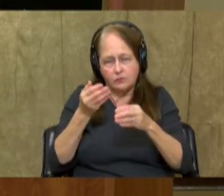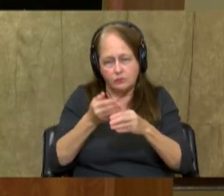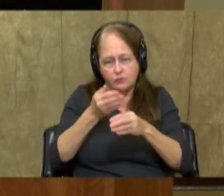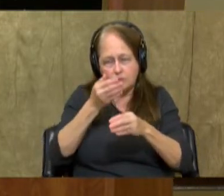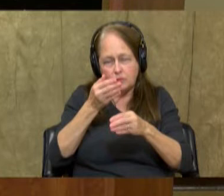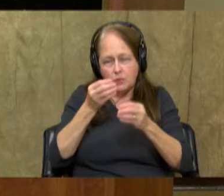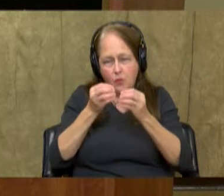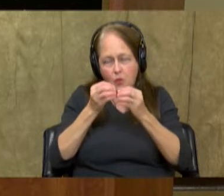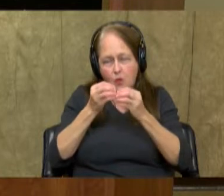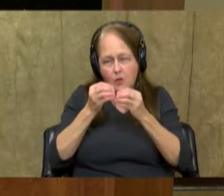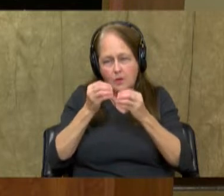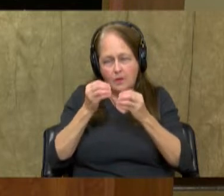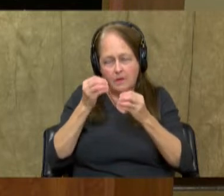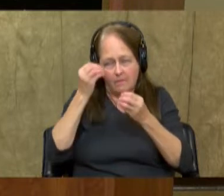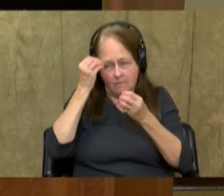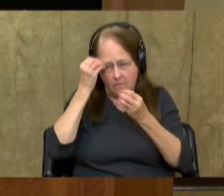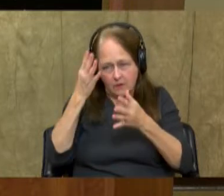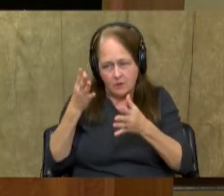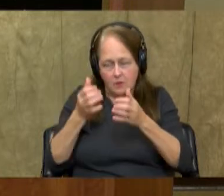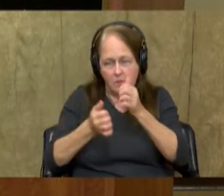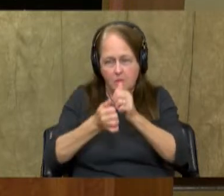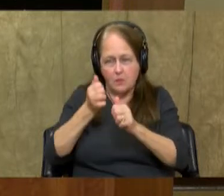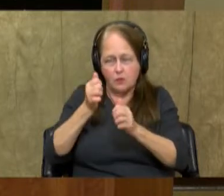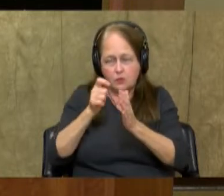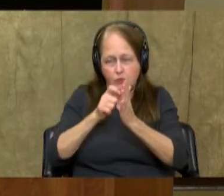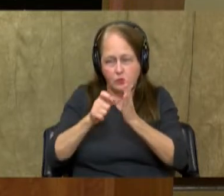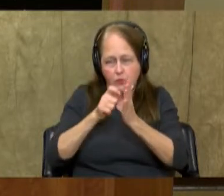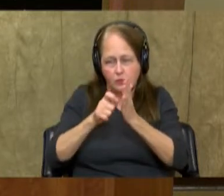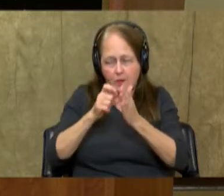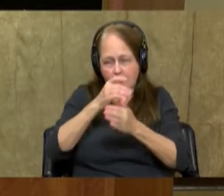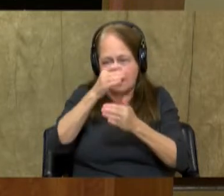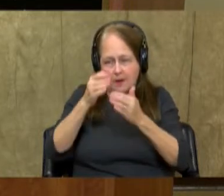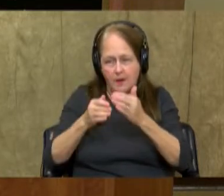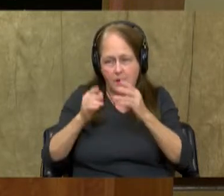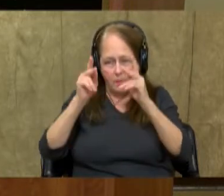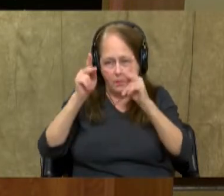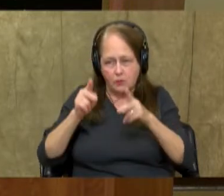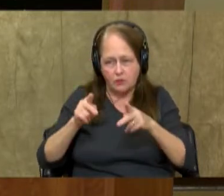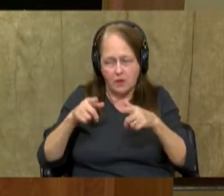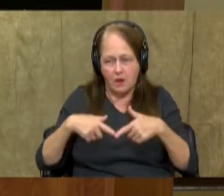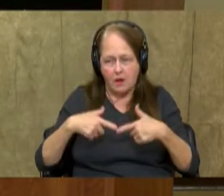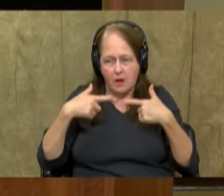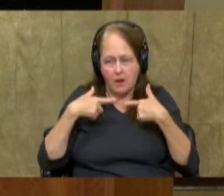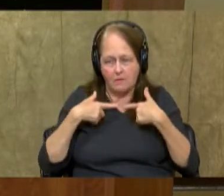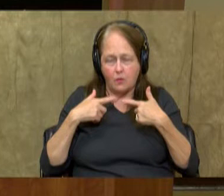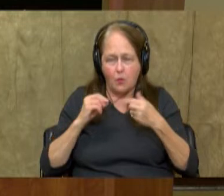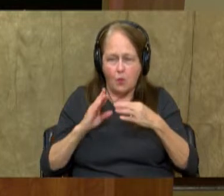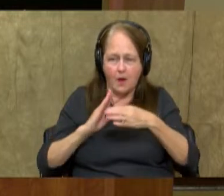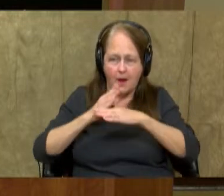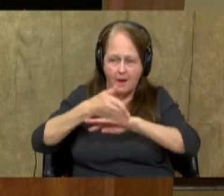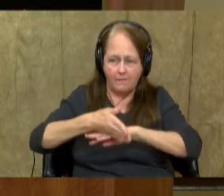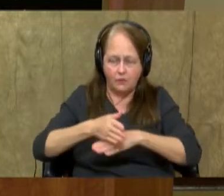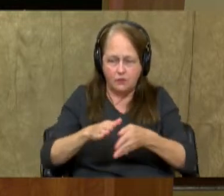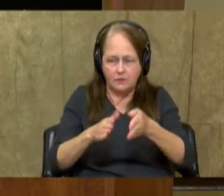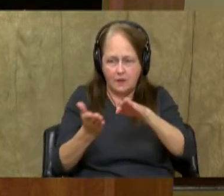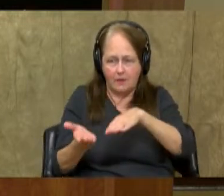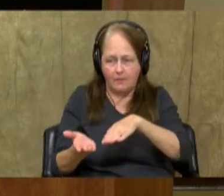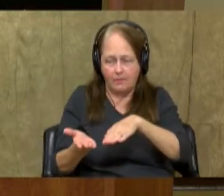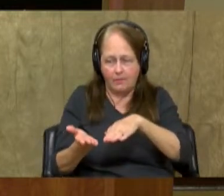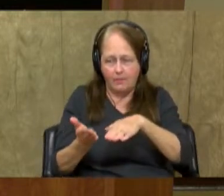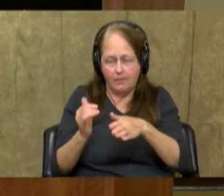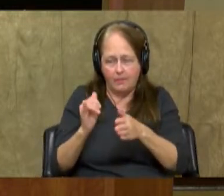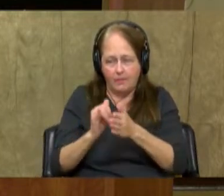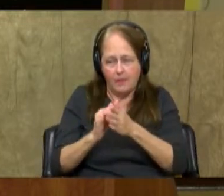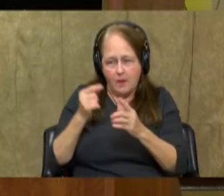we learn that most biographies are written towards the end of a person's life or after death. So at that